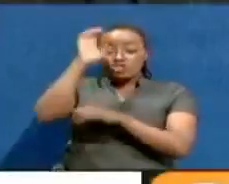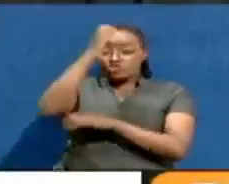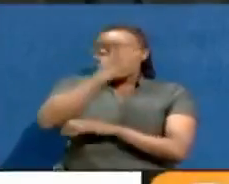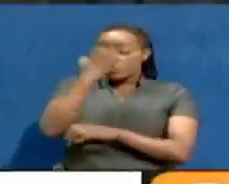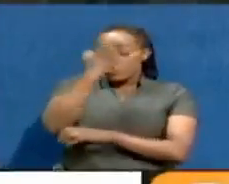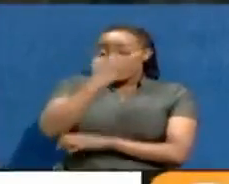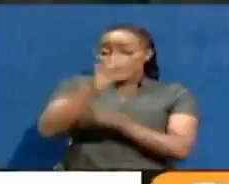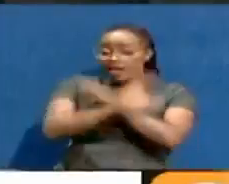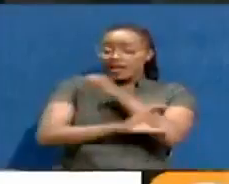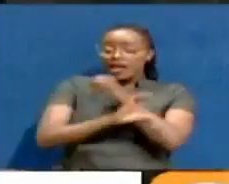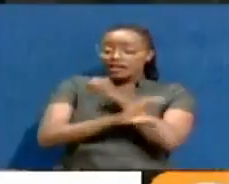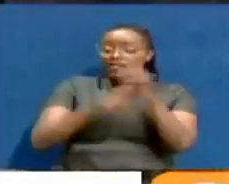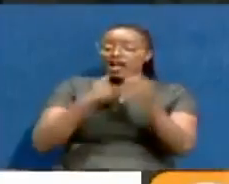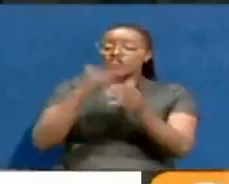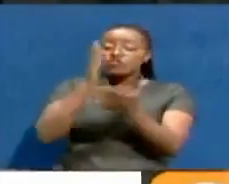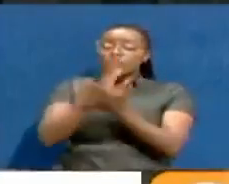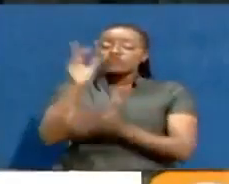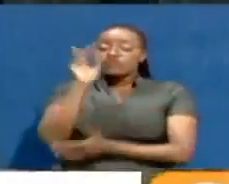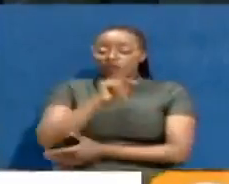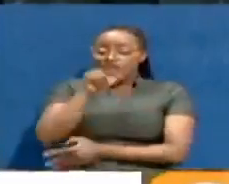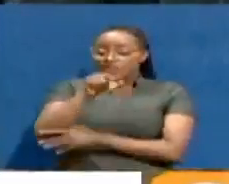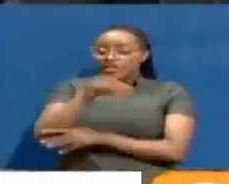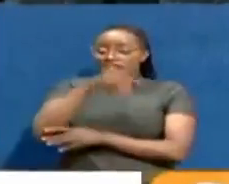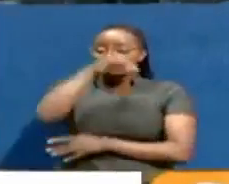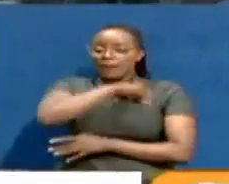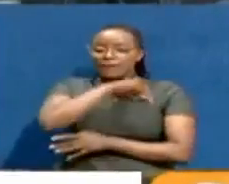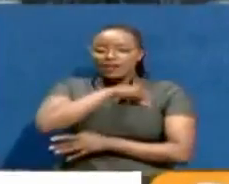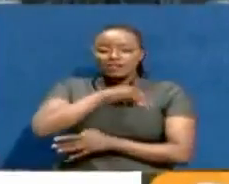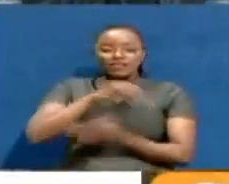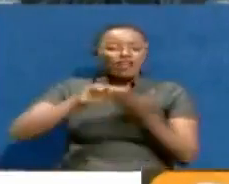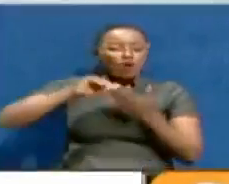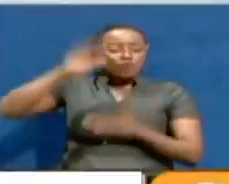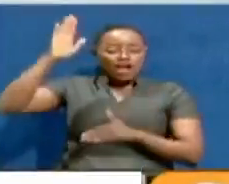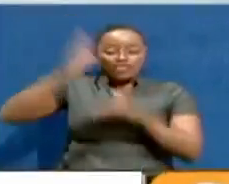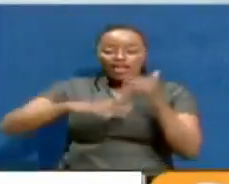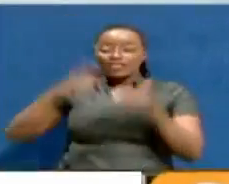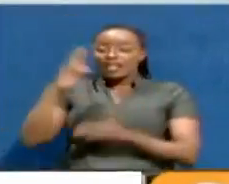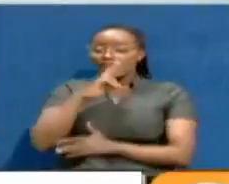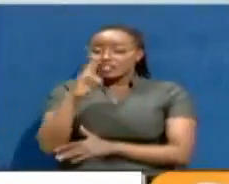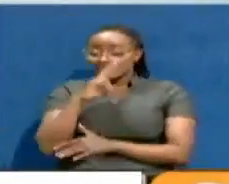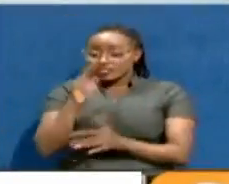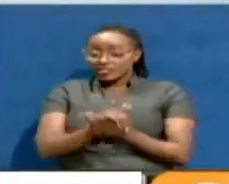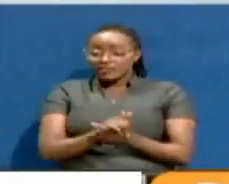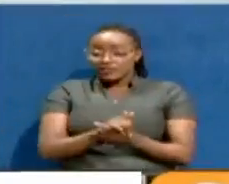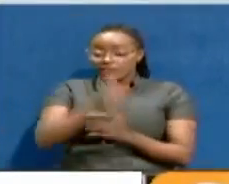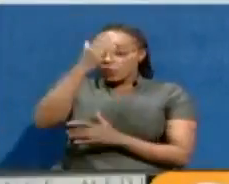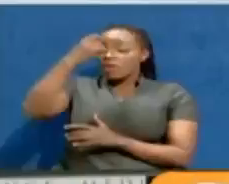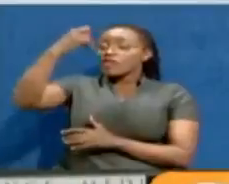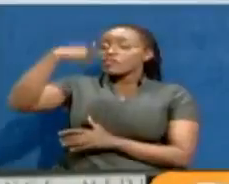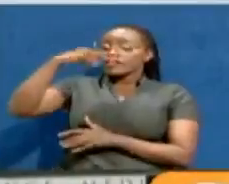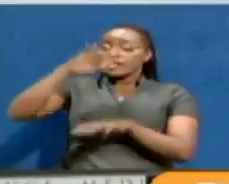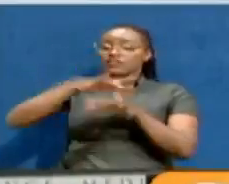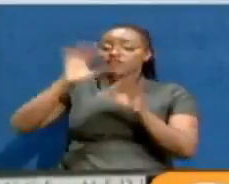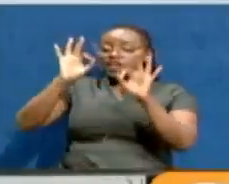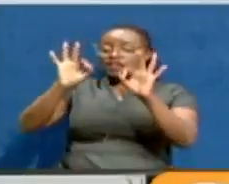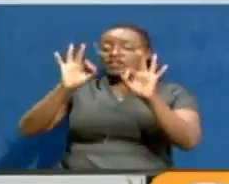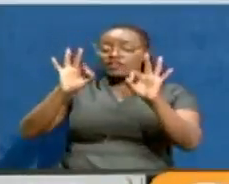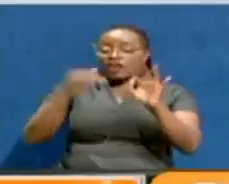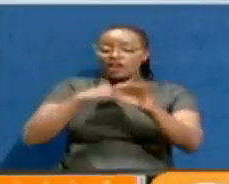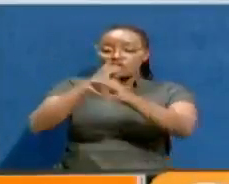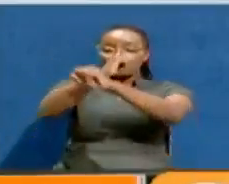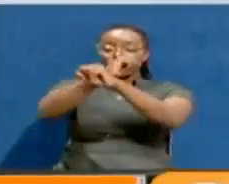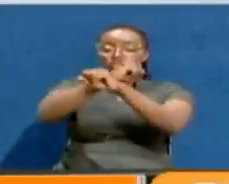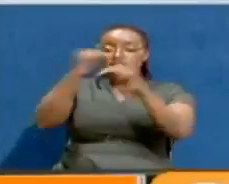the region's drug regulator has confirmed that the benefits still outweigh the risks. Moreover, because the vaccine is effective in